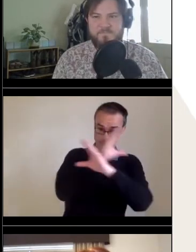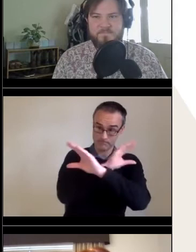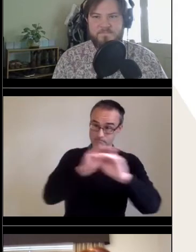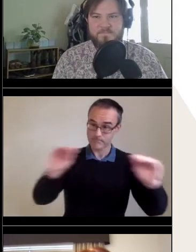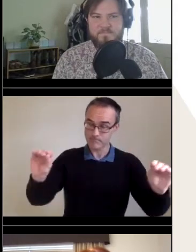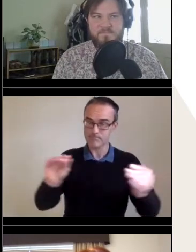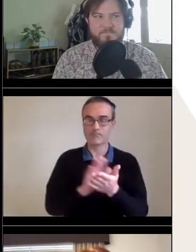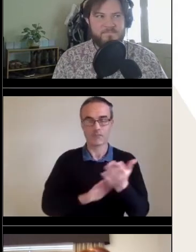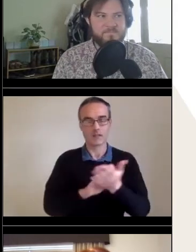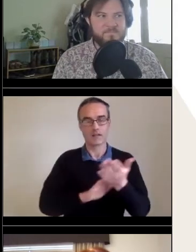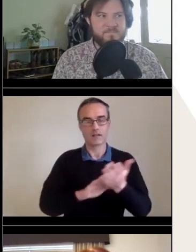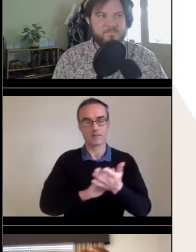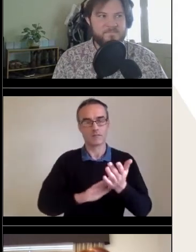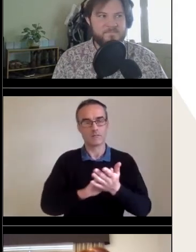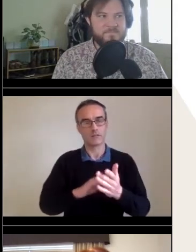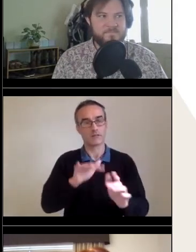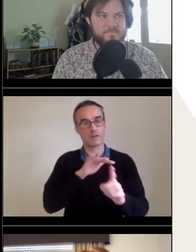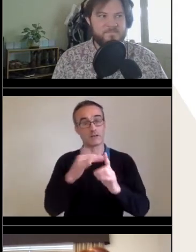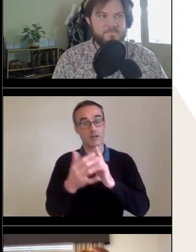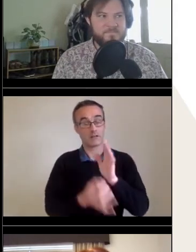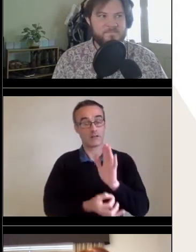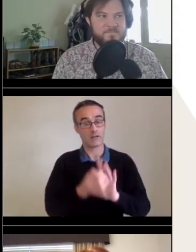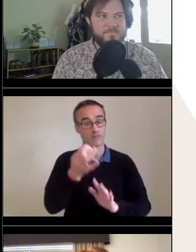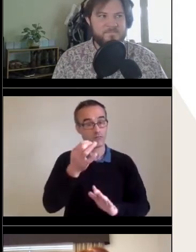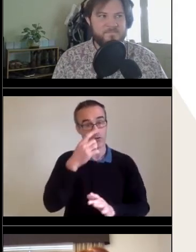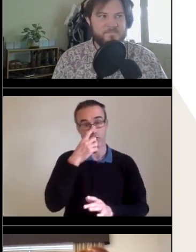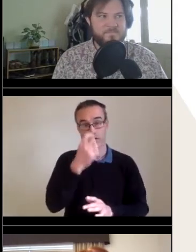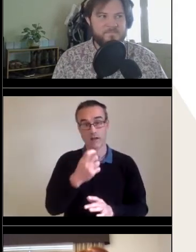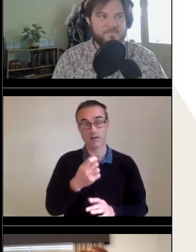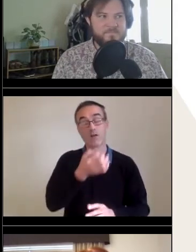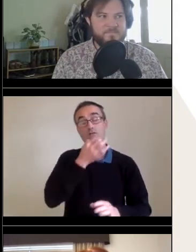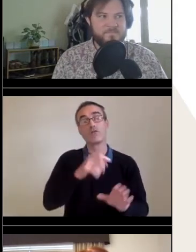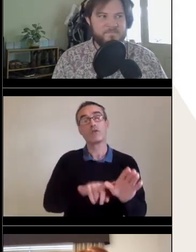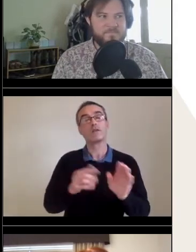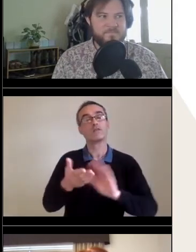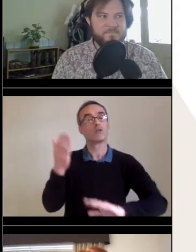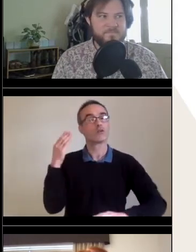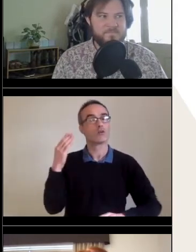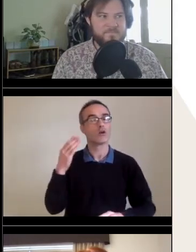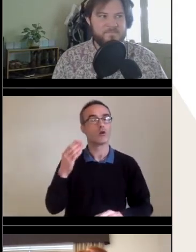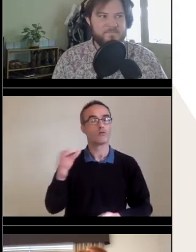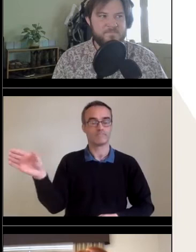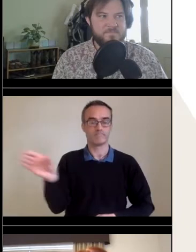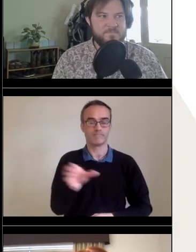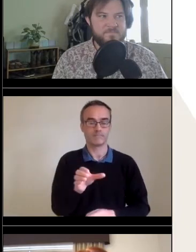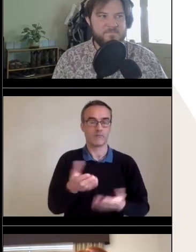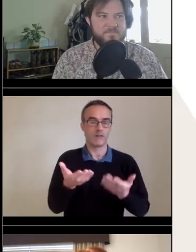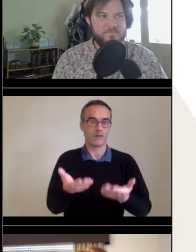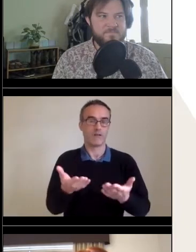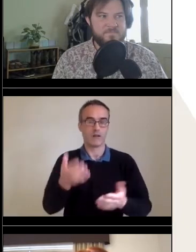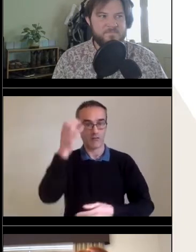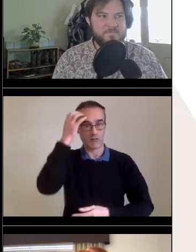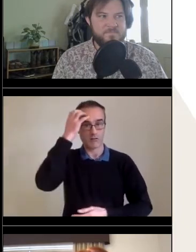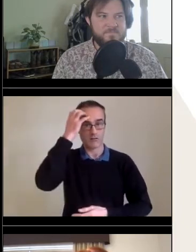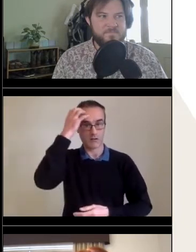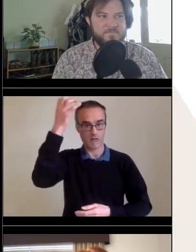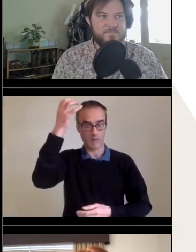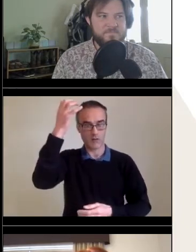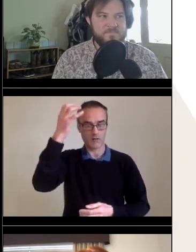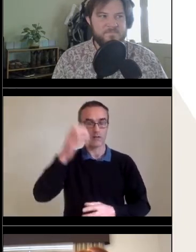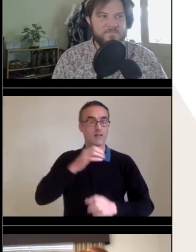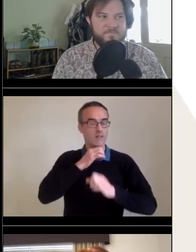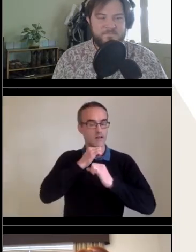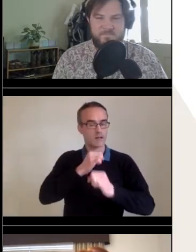a number of years ago, with the election of our current government, there was a commitment to having gender parity in cabinet, and that was a